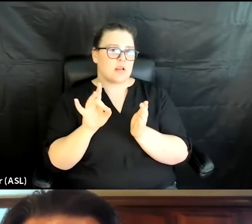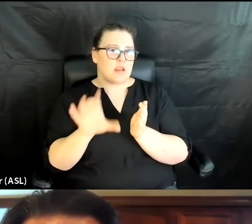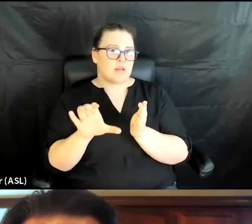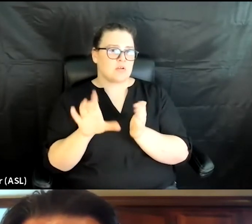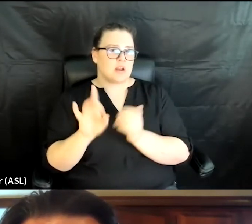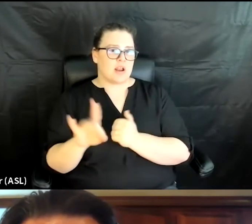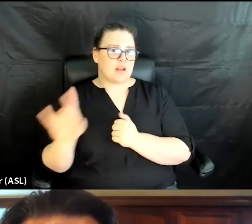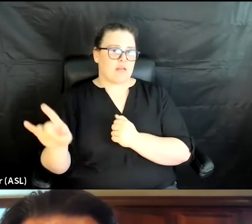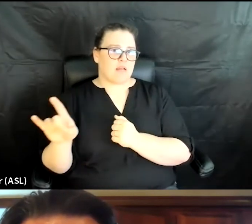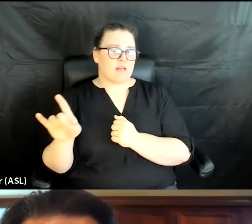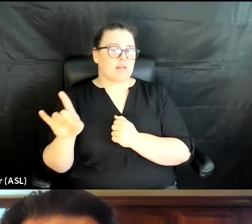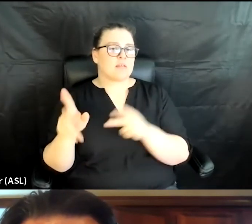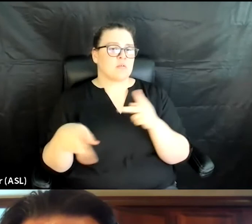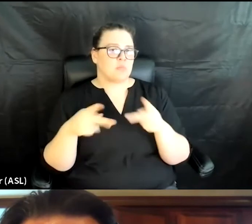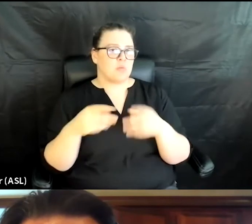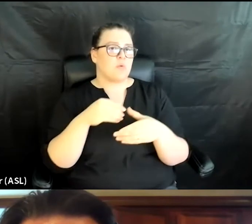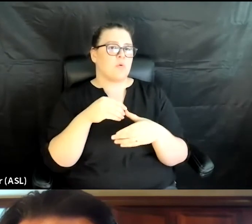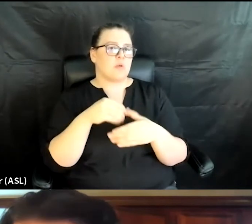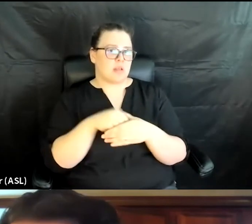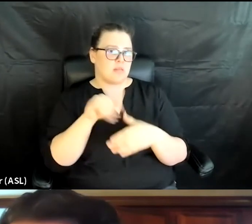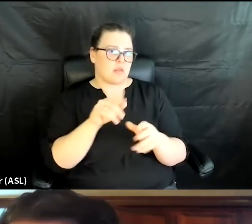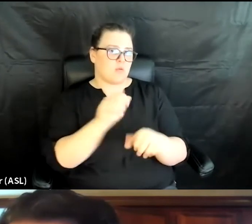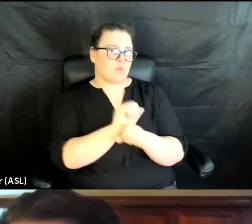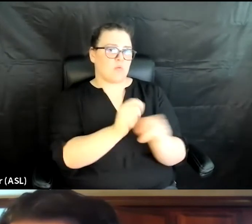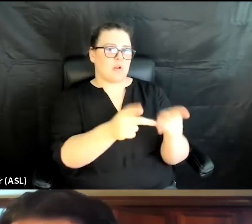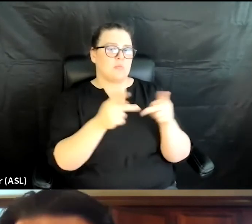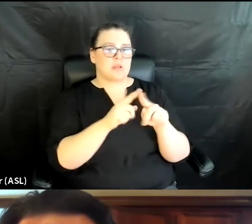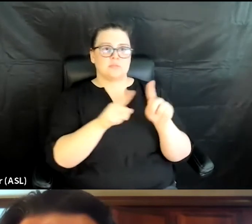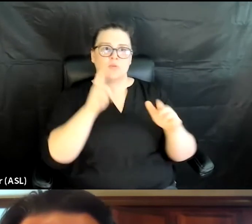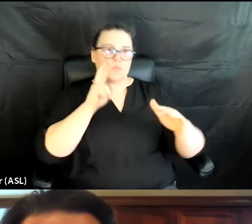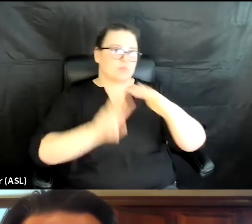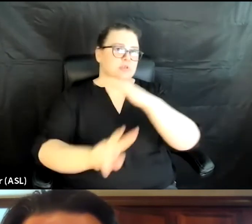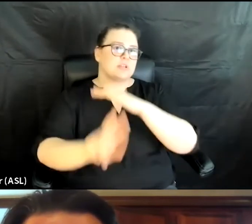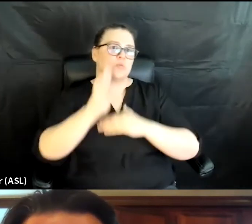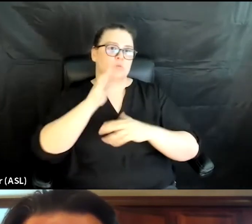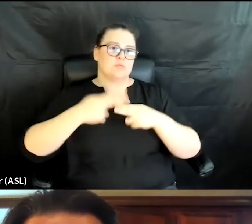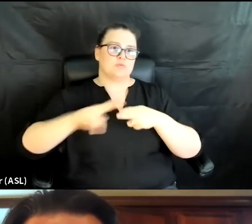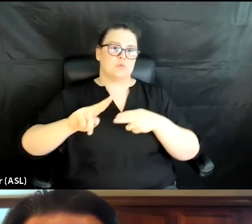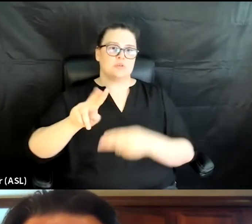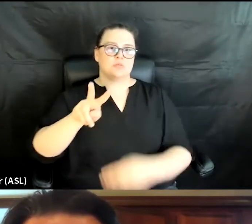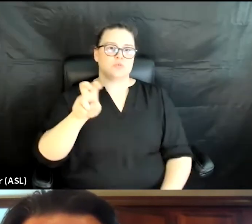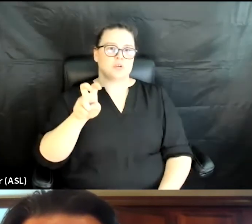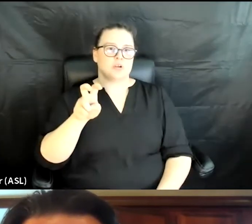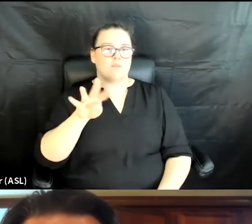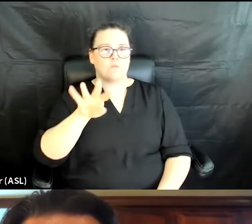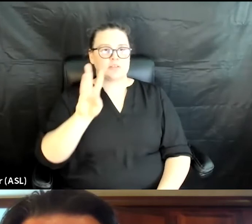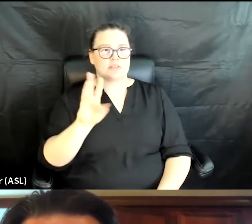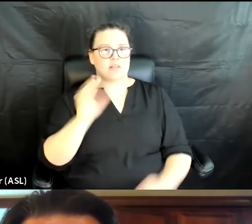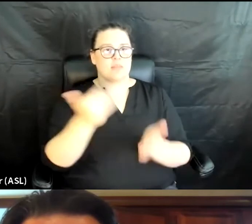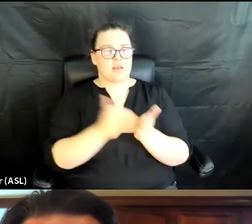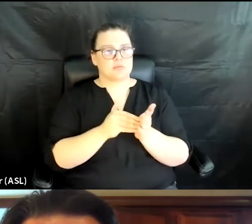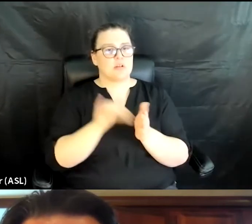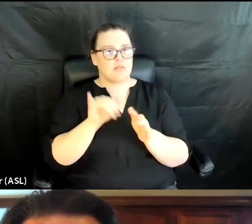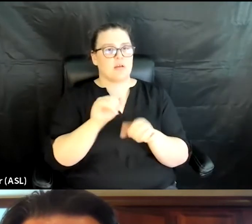1,888 folks in the workforce, but there's a projected shortage of 246,000 folks in workforce. For mental